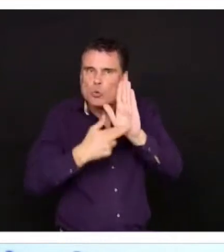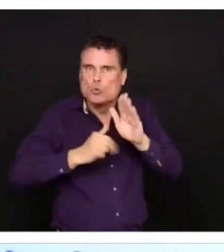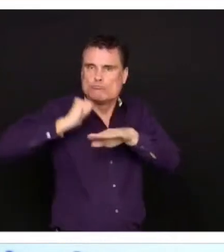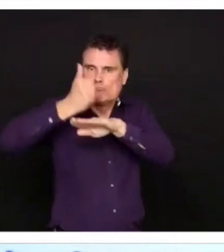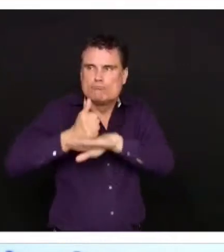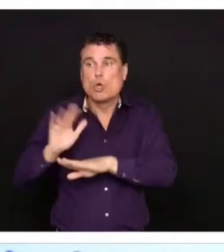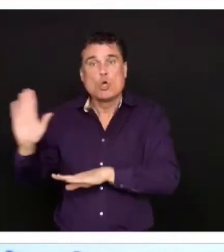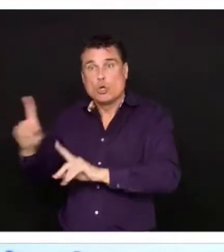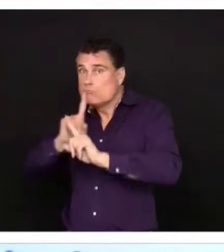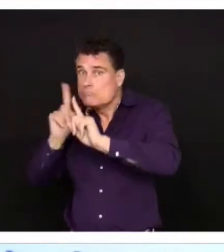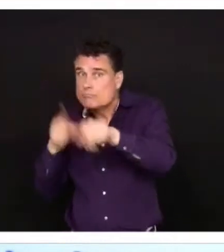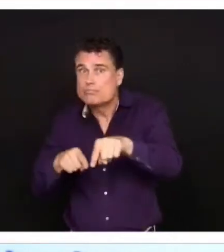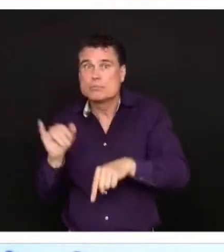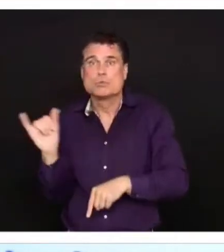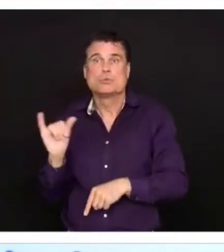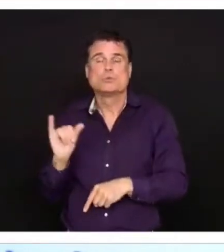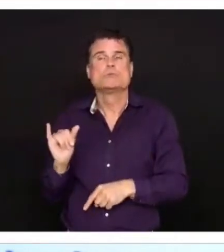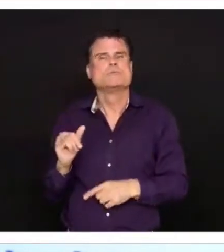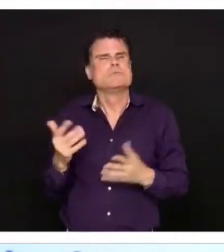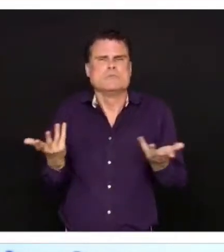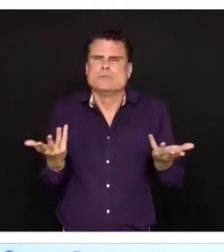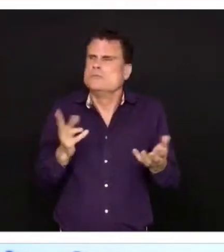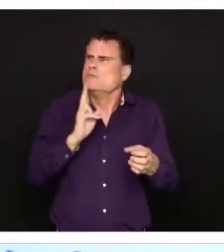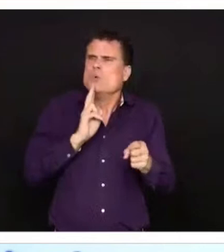is possible in the coming weeks and months.